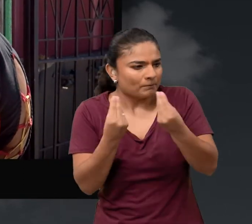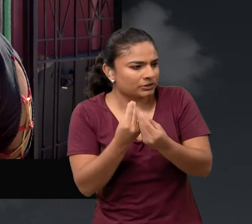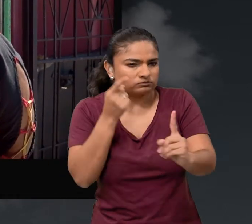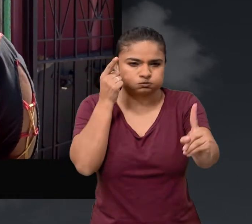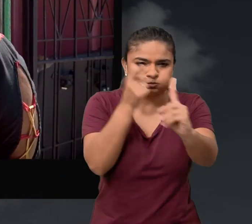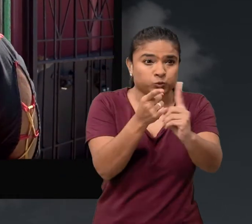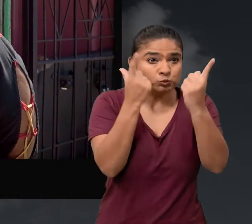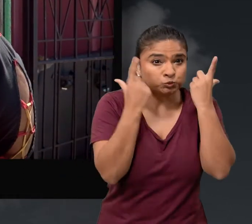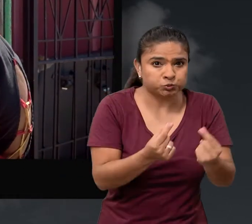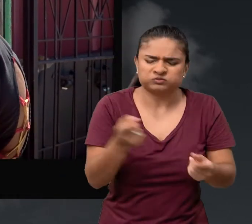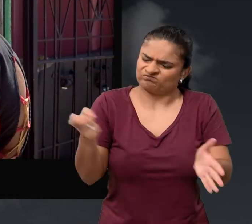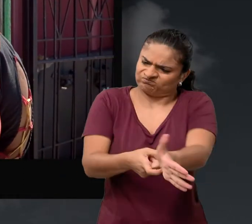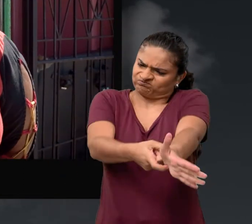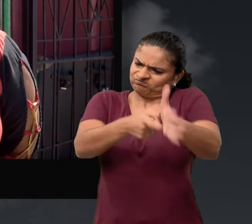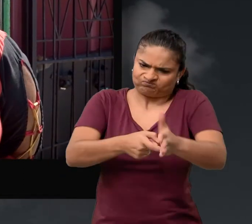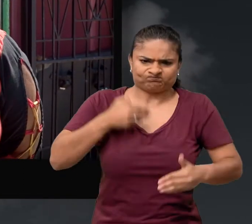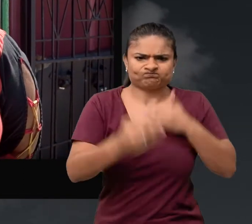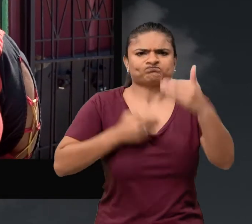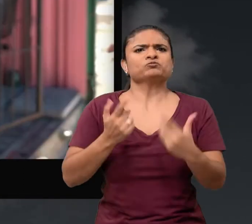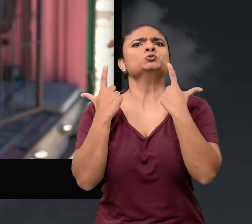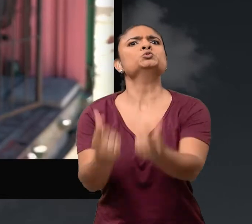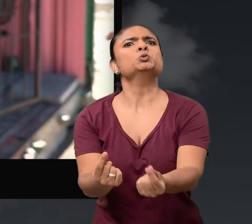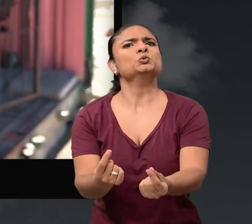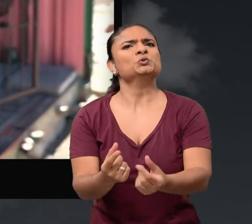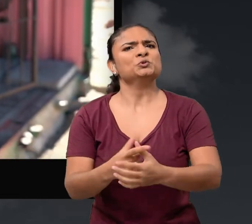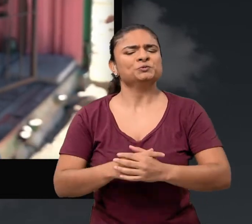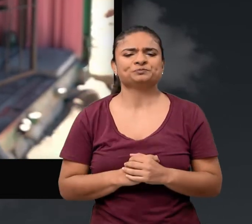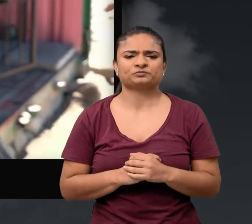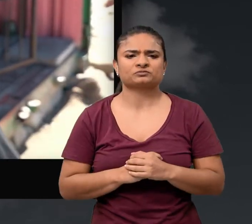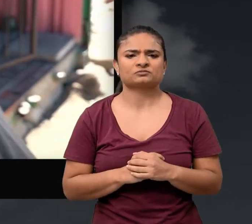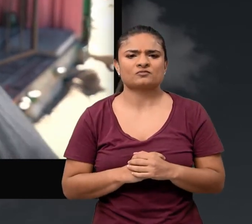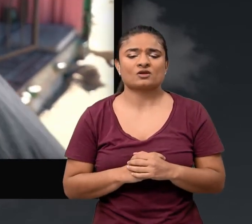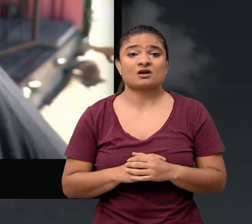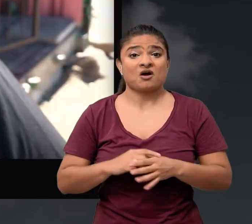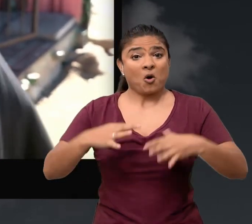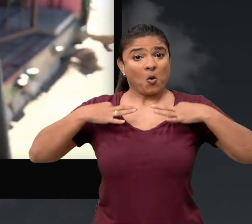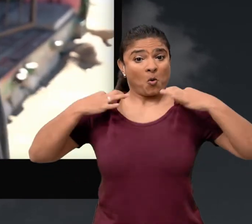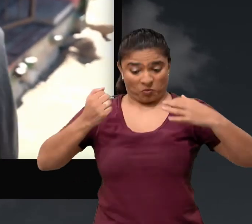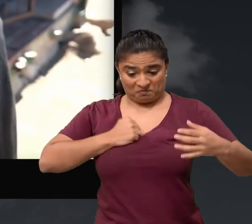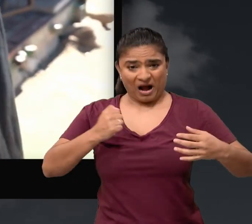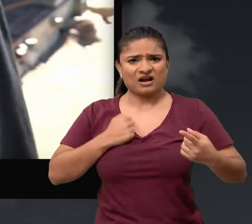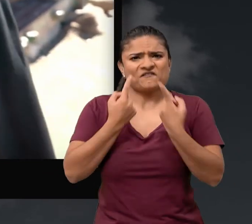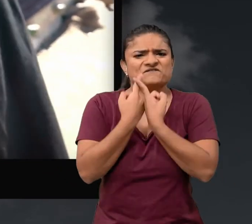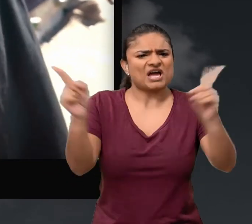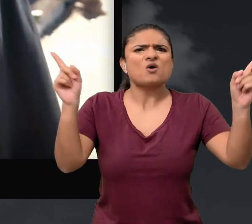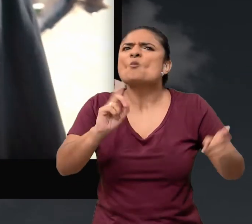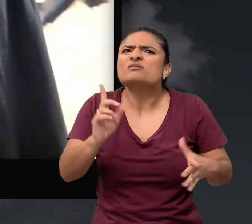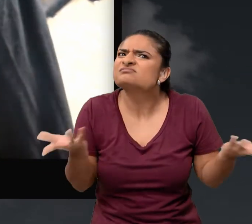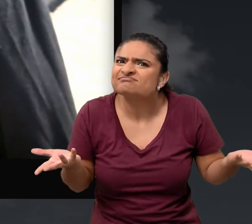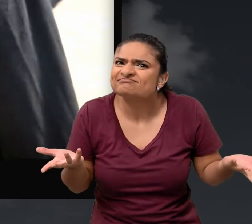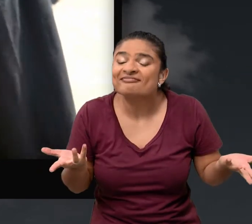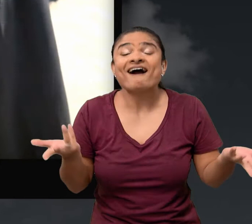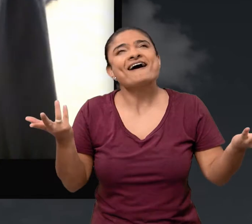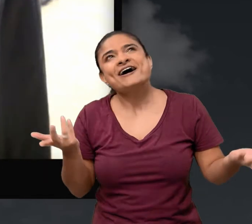when you want to do something, you just do it. izinto ezenza iimpahla zam zibe different.